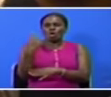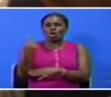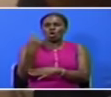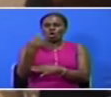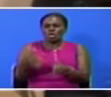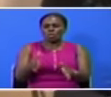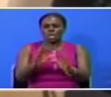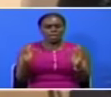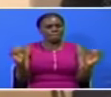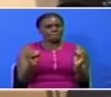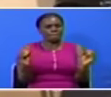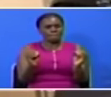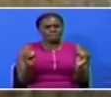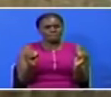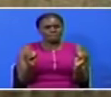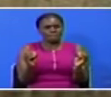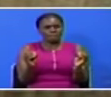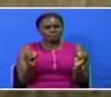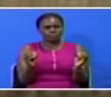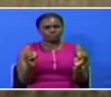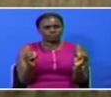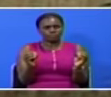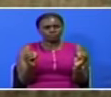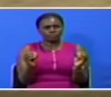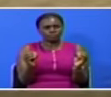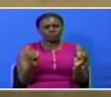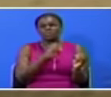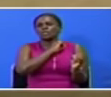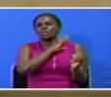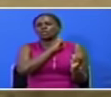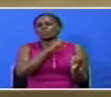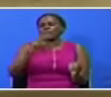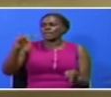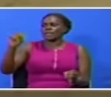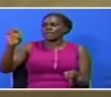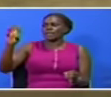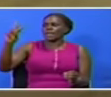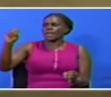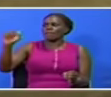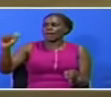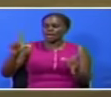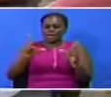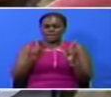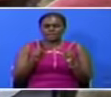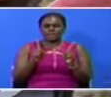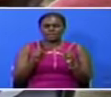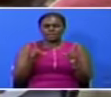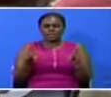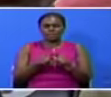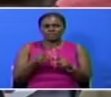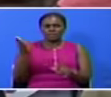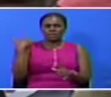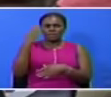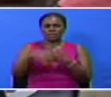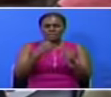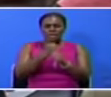can go through to reach Naivasha. They were complaining about the NEMA license, even that one we have. And last year we held a very